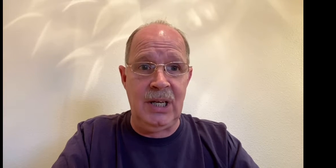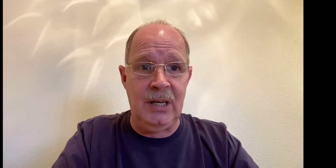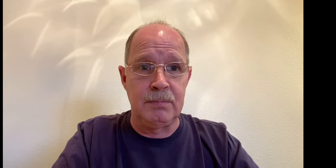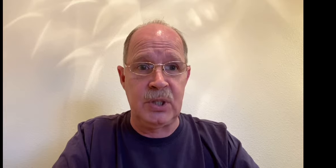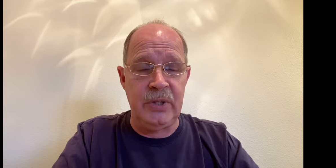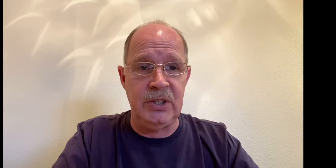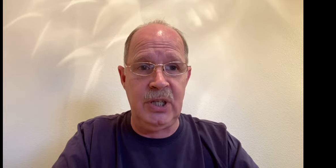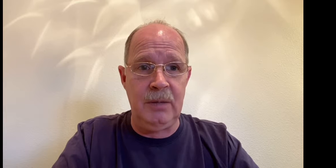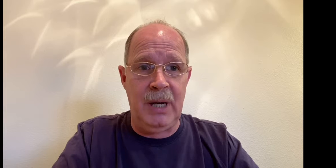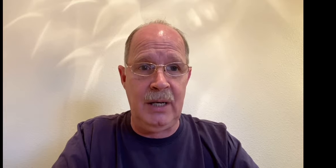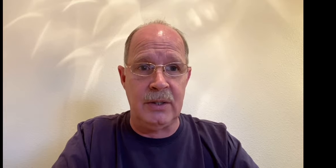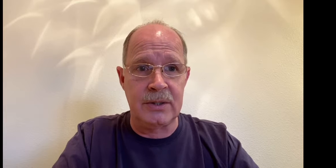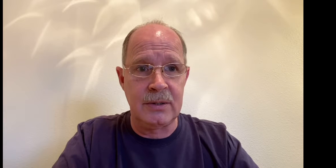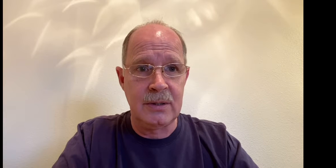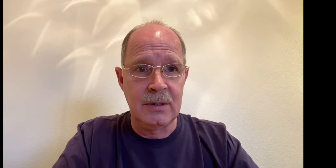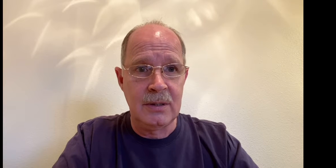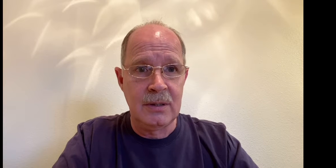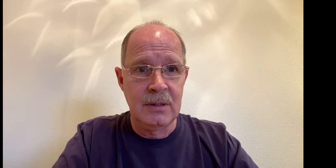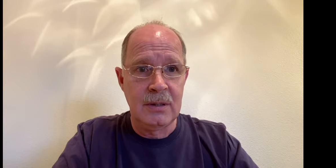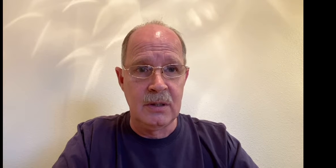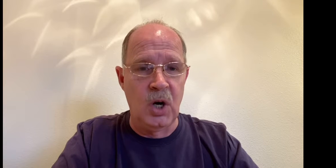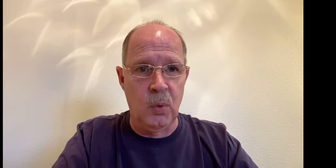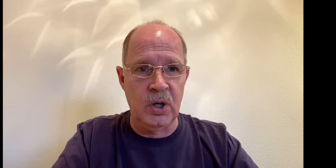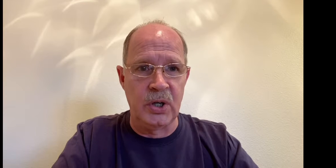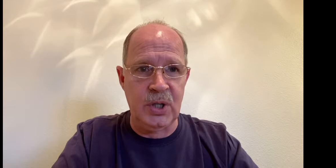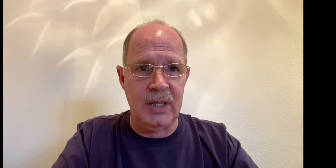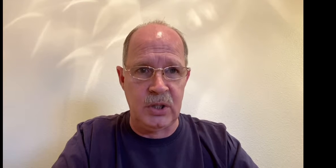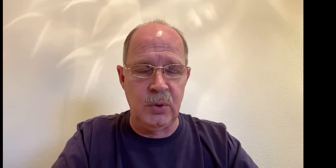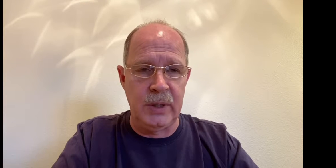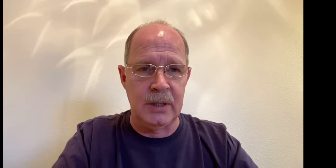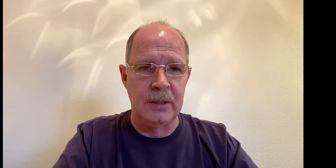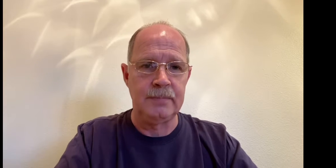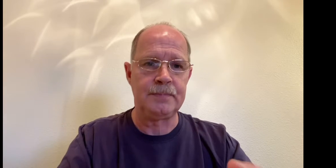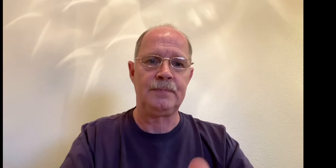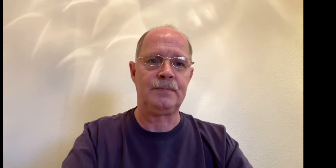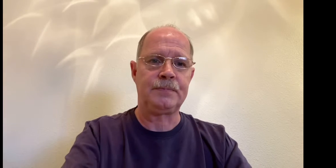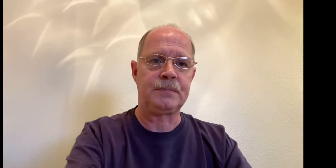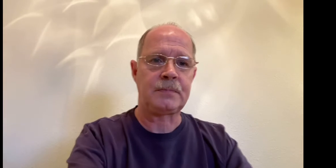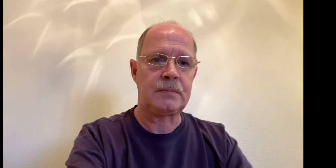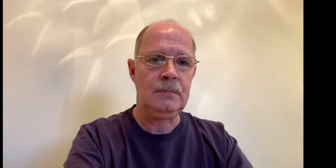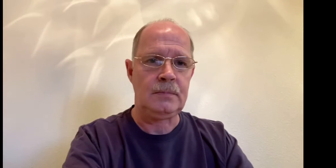saying come to these young minors. No, we're going to take you in.